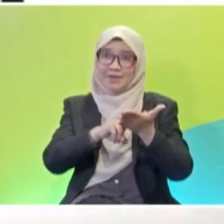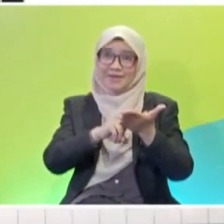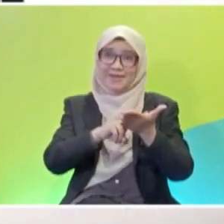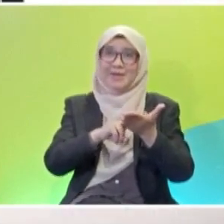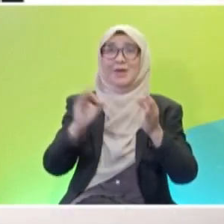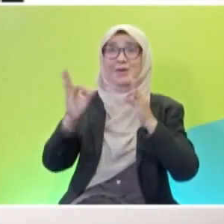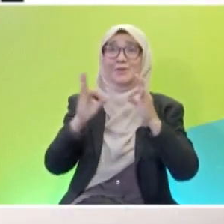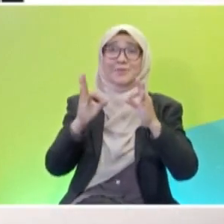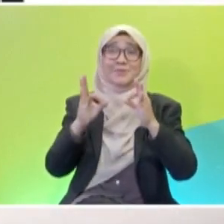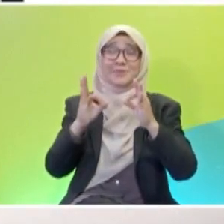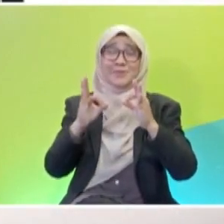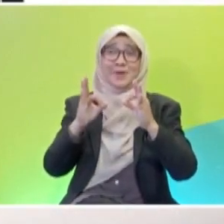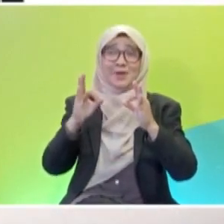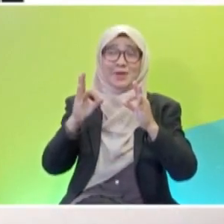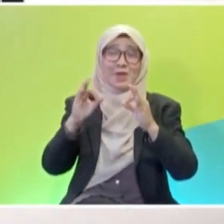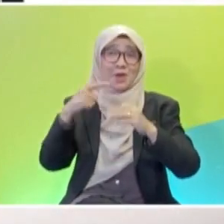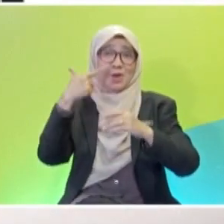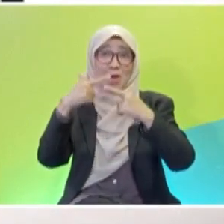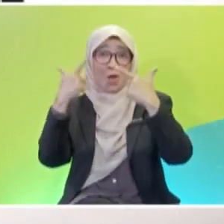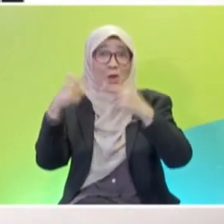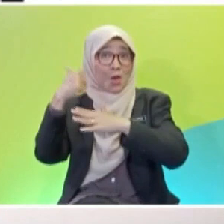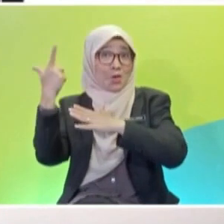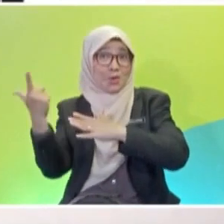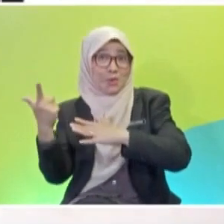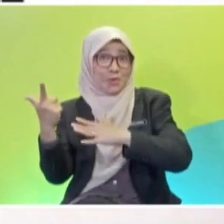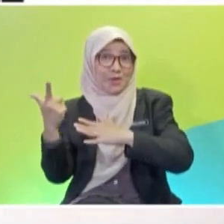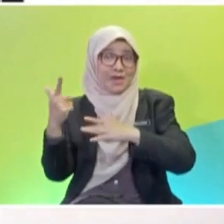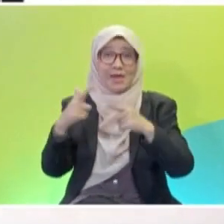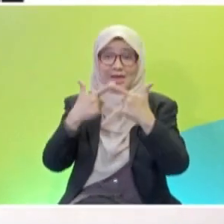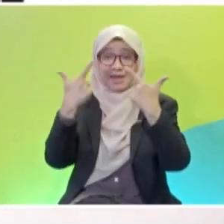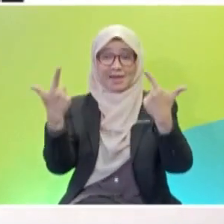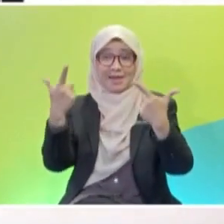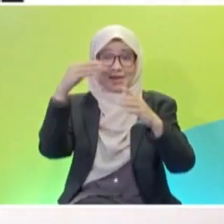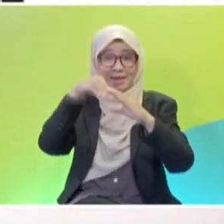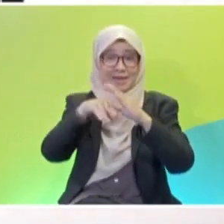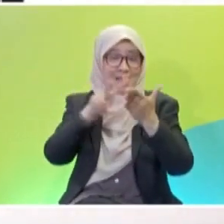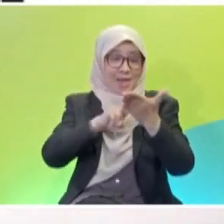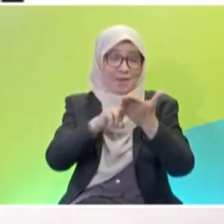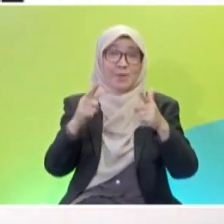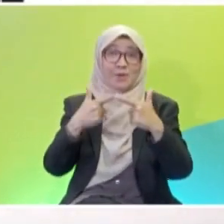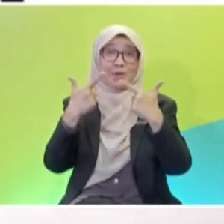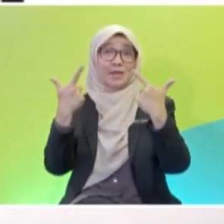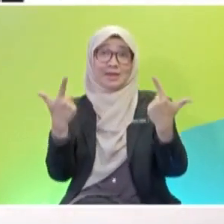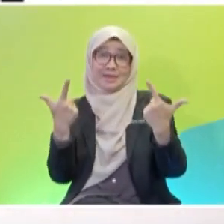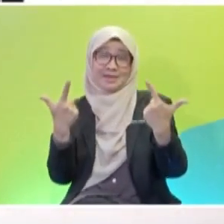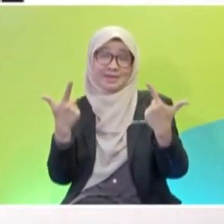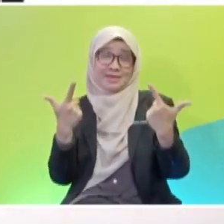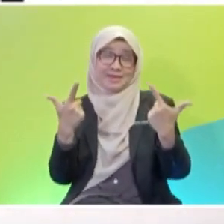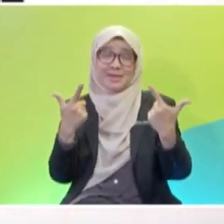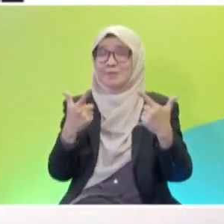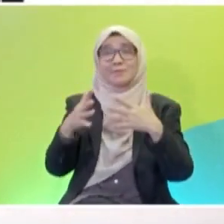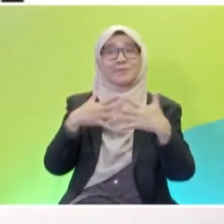maybe. Okay. So I won't look different on the person I